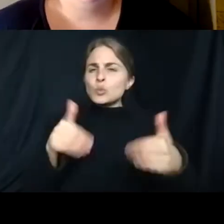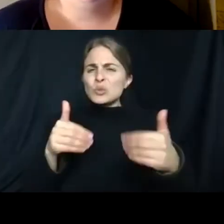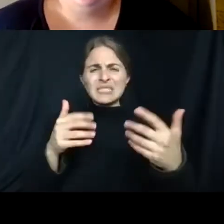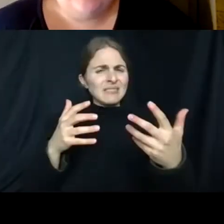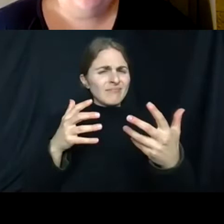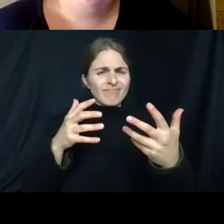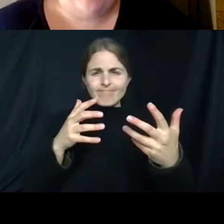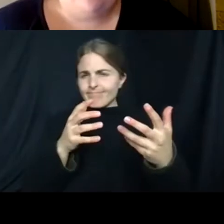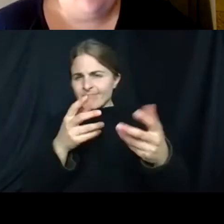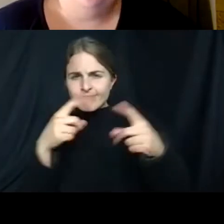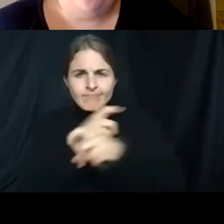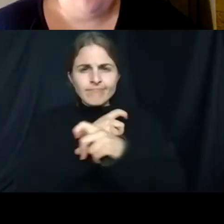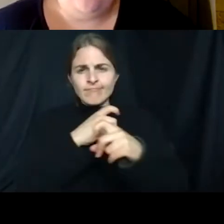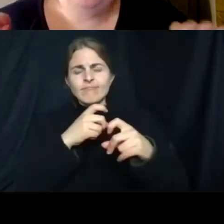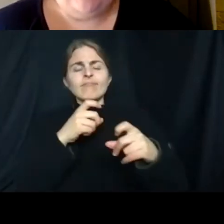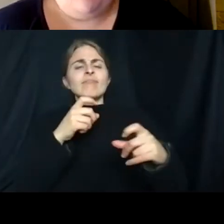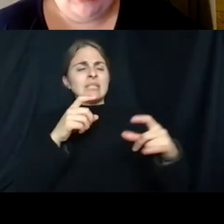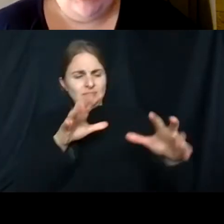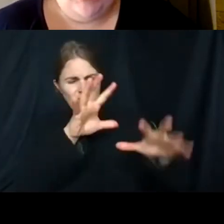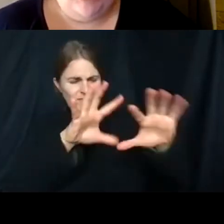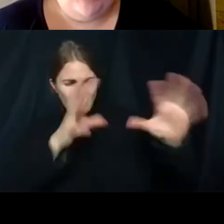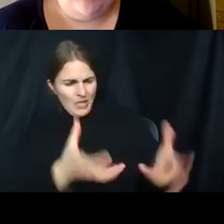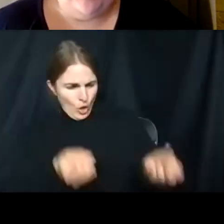extent until we have a world without weight stigma.